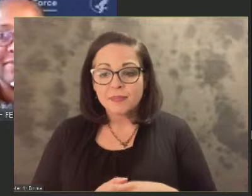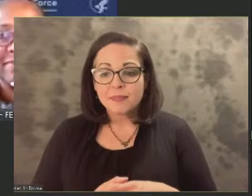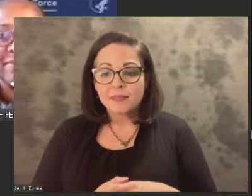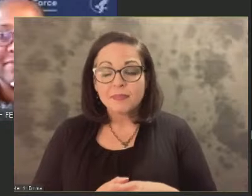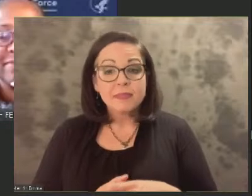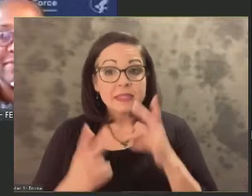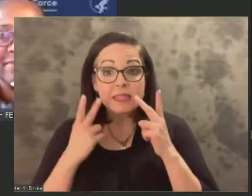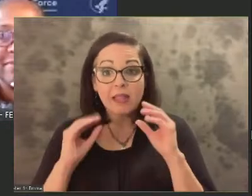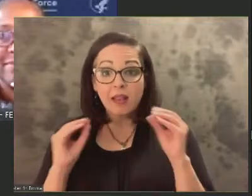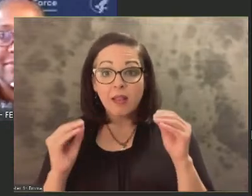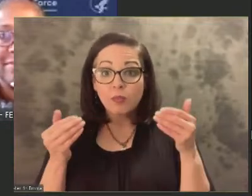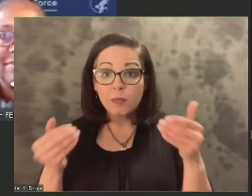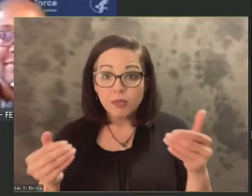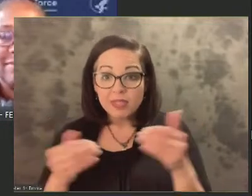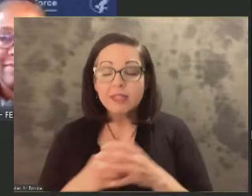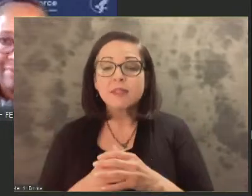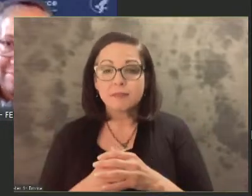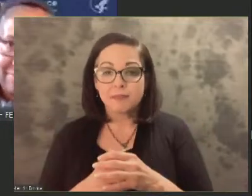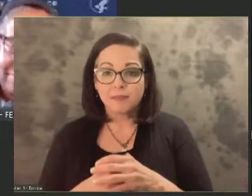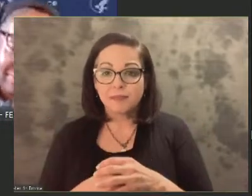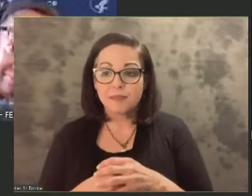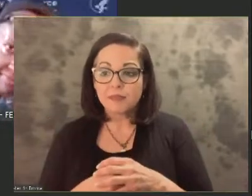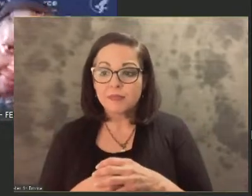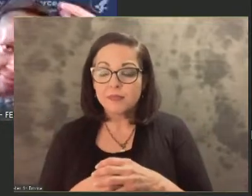Seeing none, we will proceed.